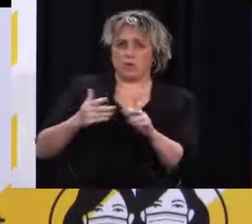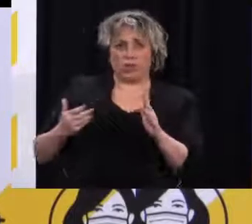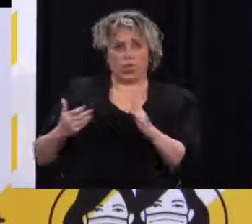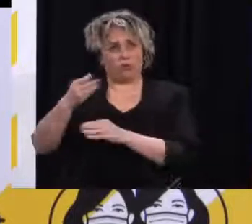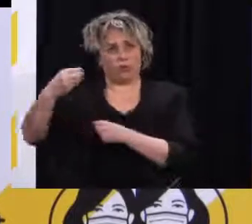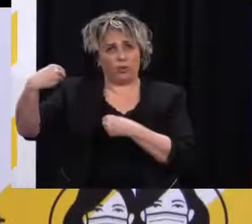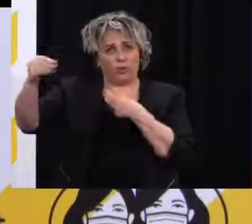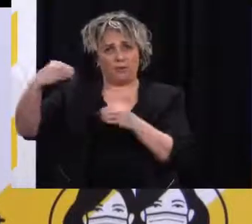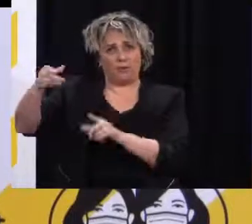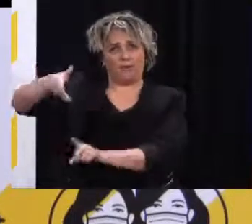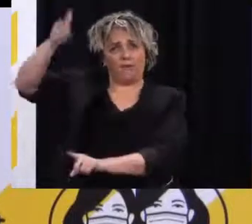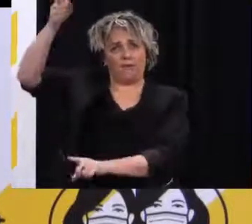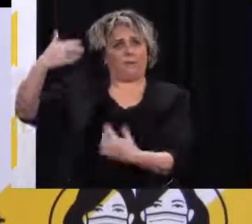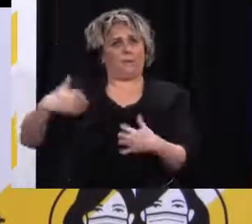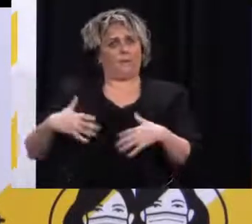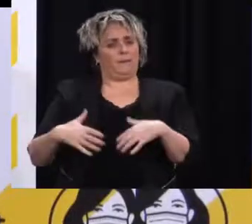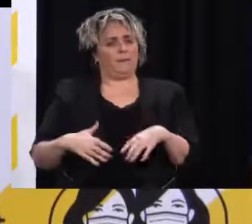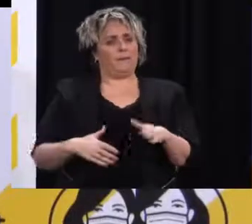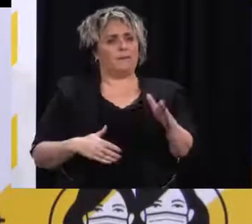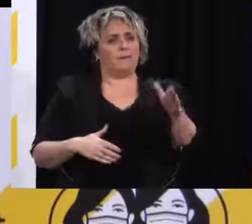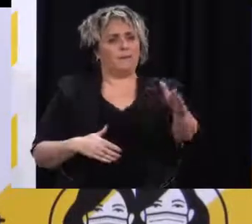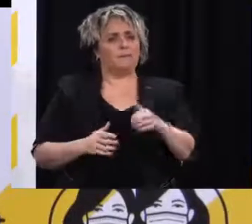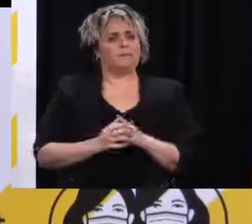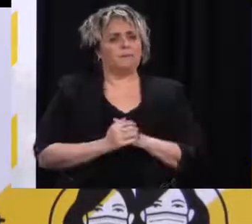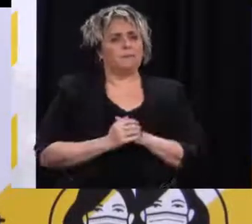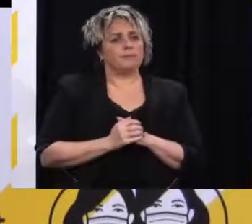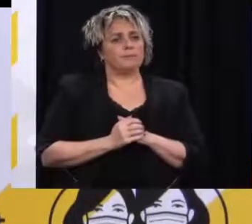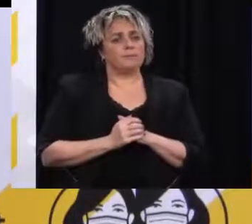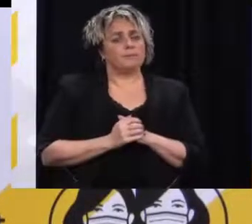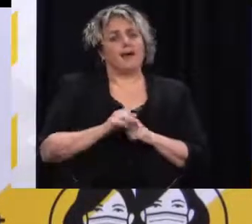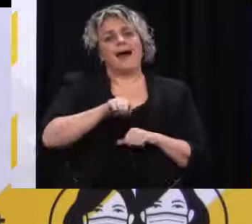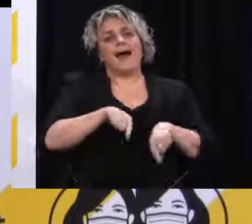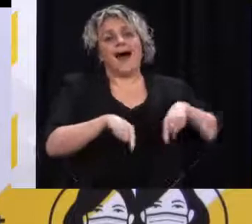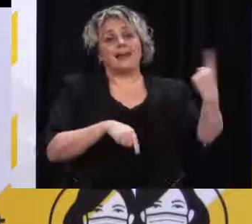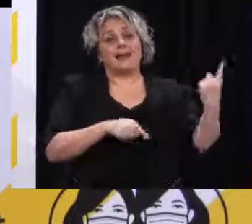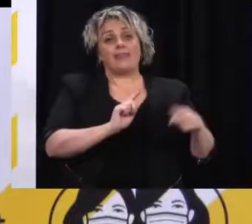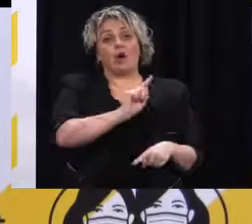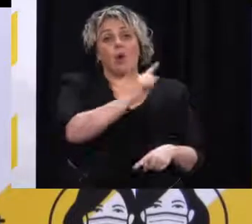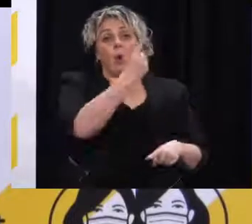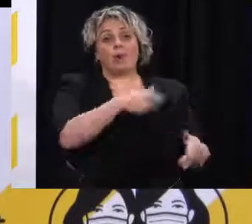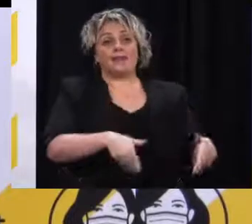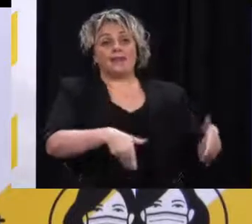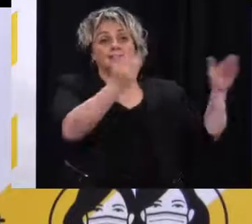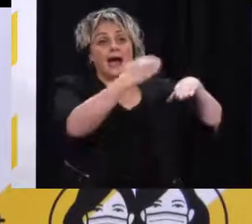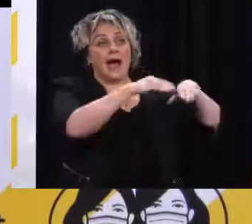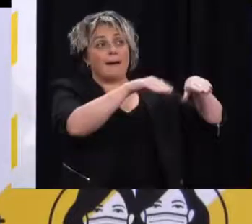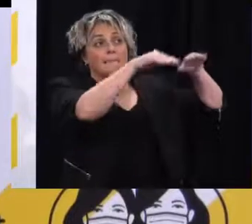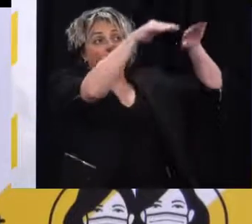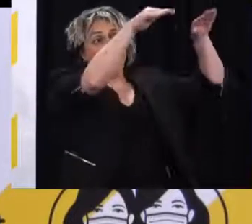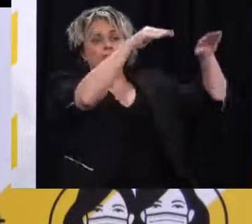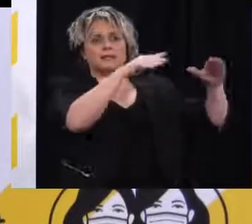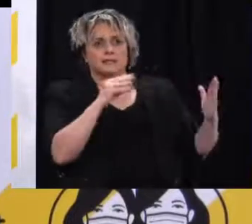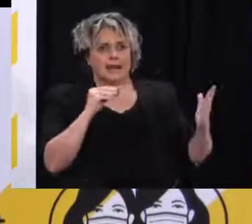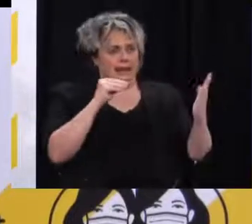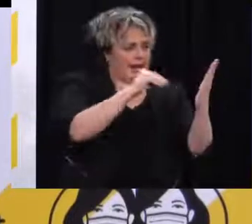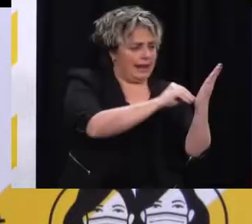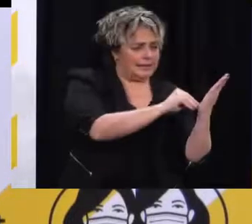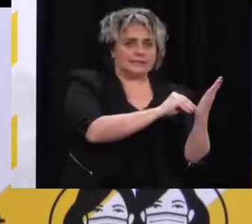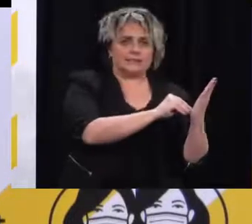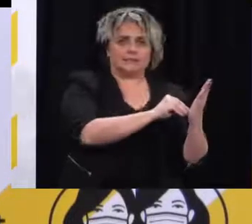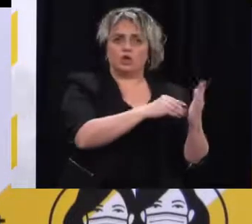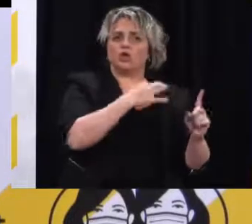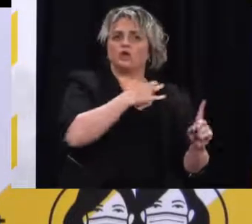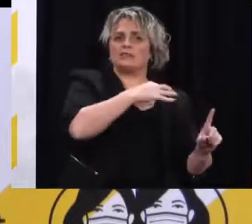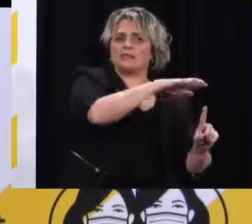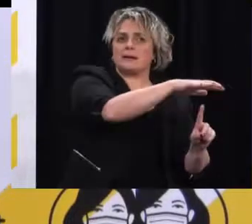Auckland apartment block has been listed as a location of interest. how concerning